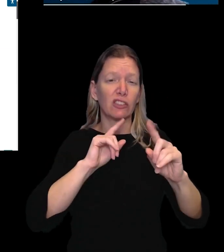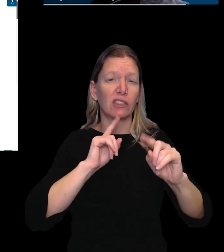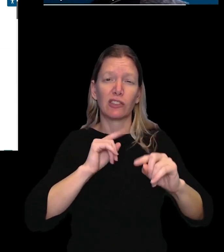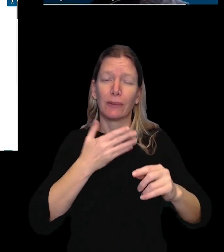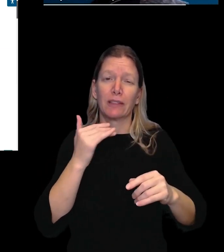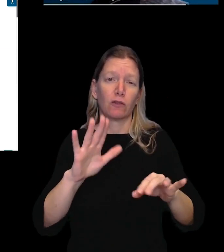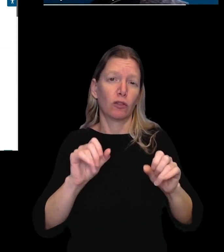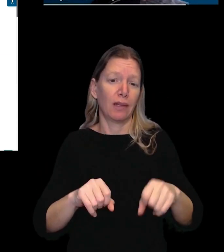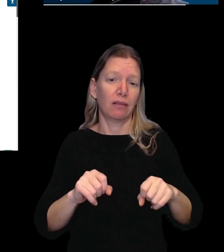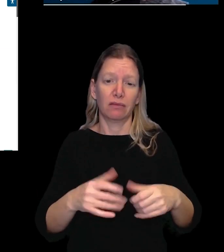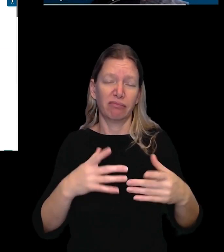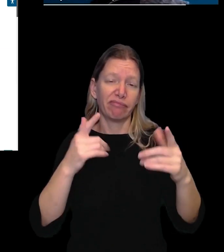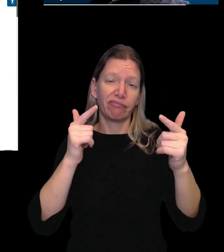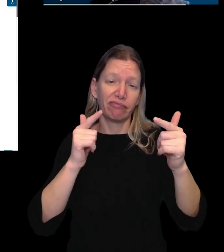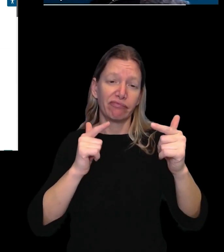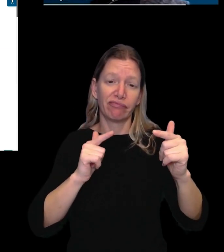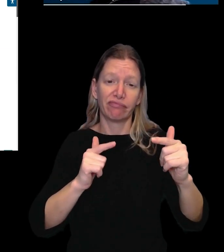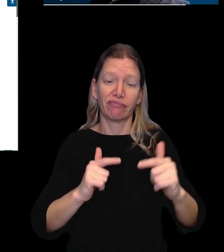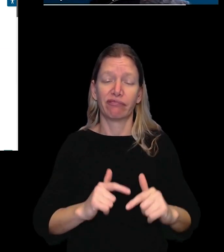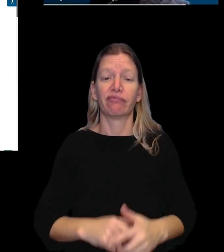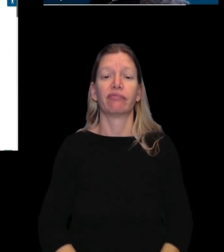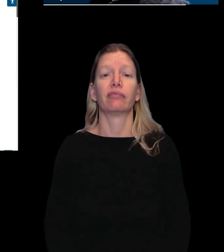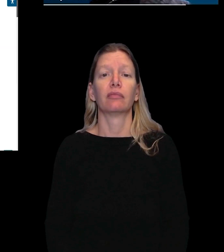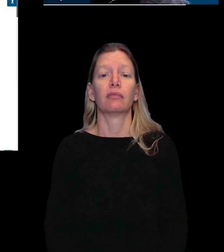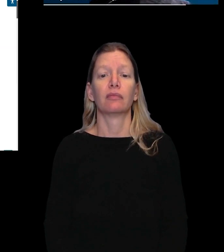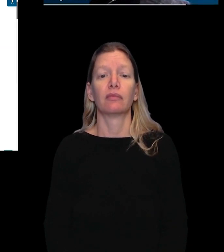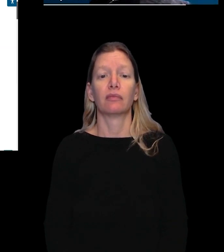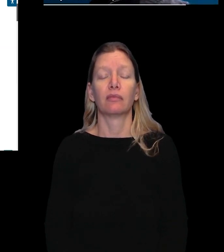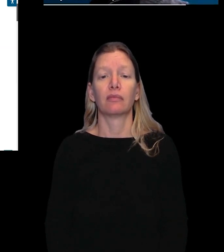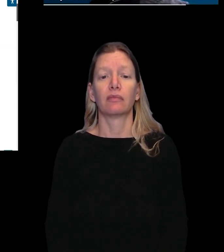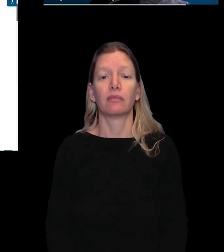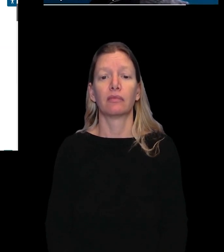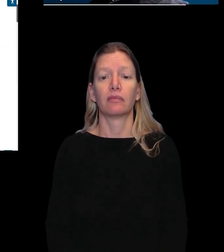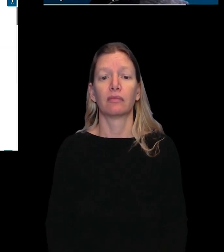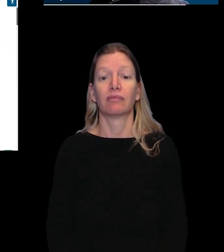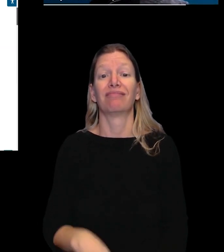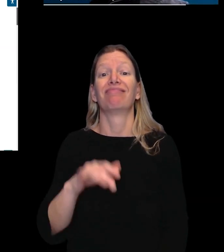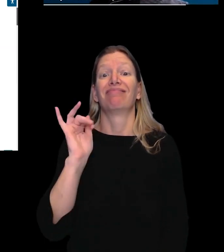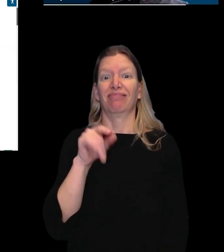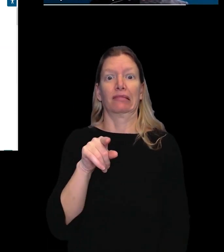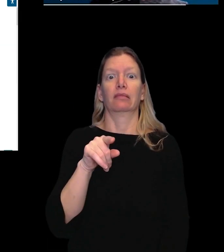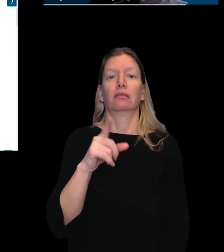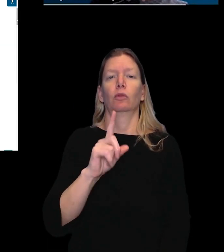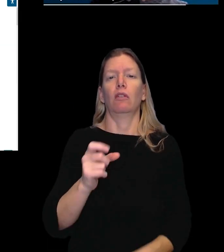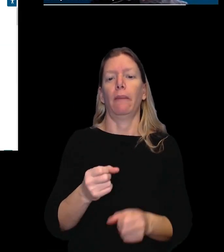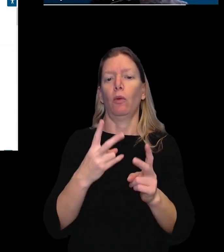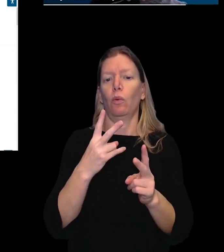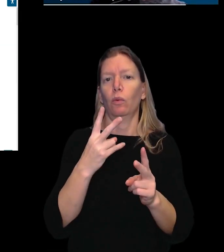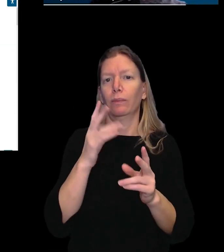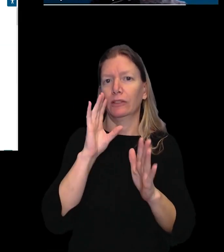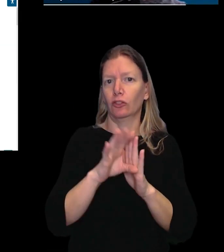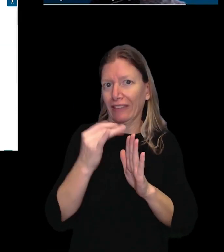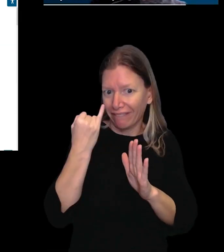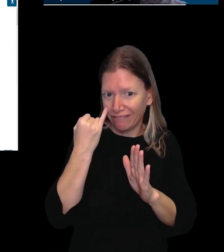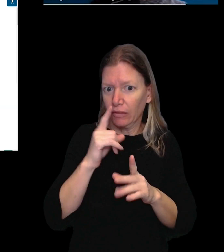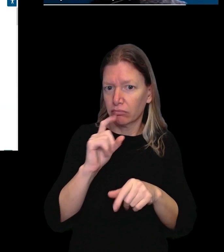just go down through and answer those questions to the best of your ability. Um, and then here is